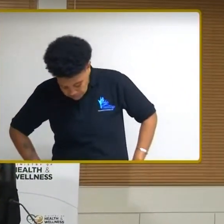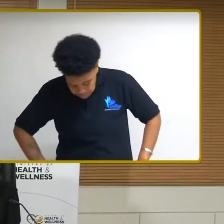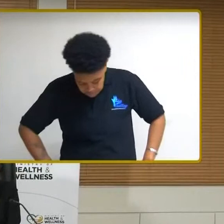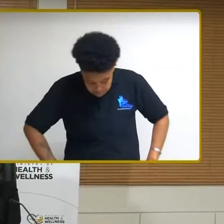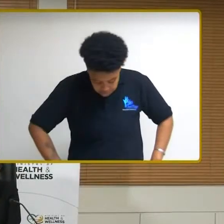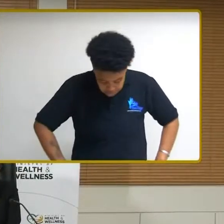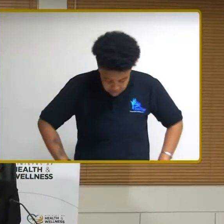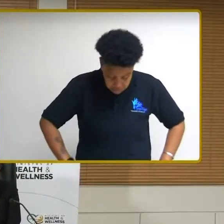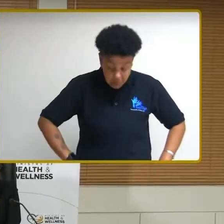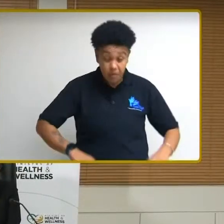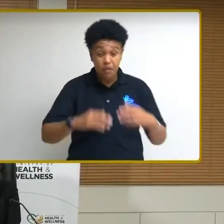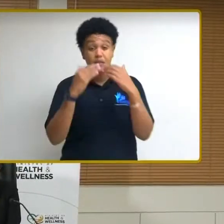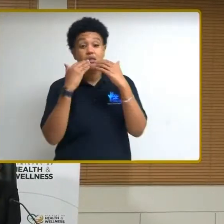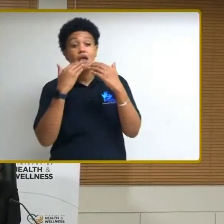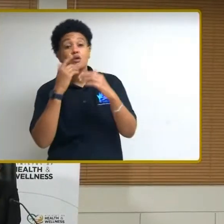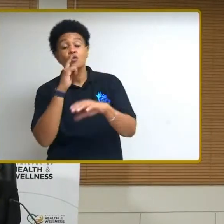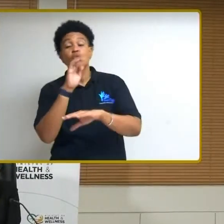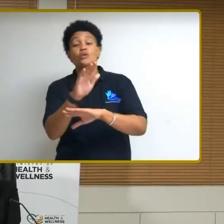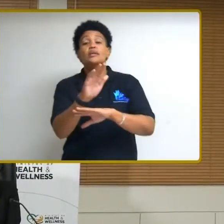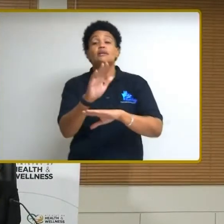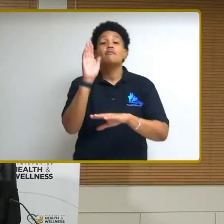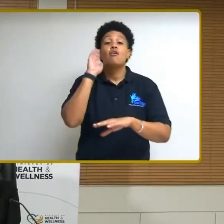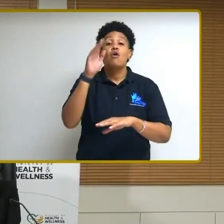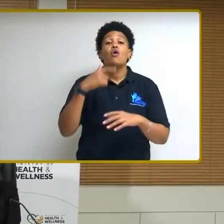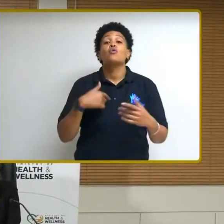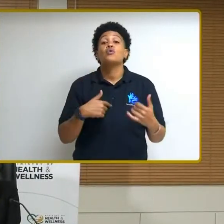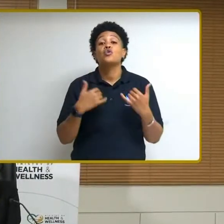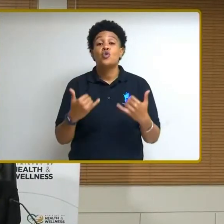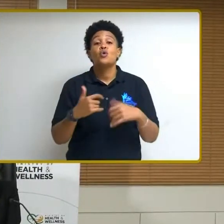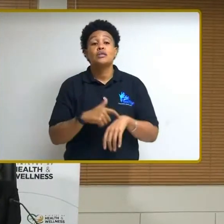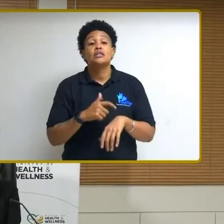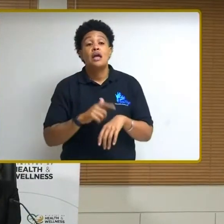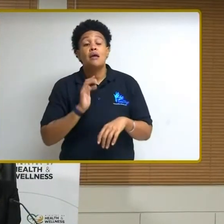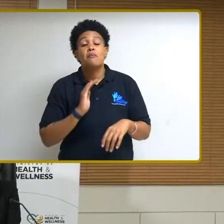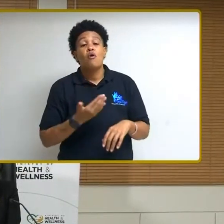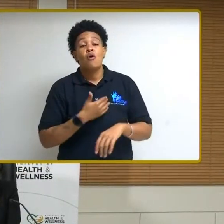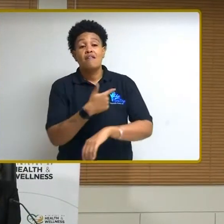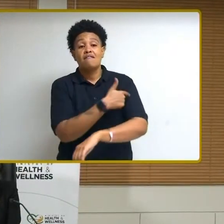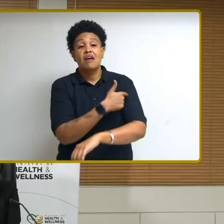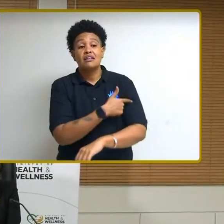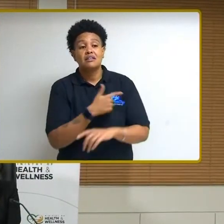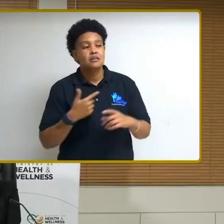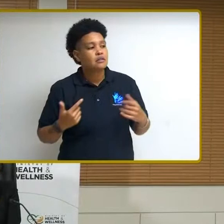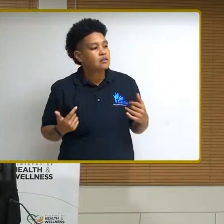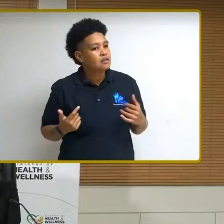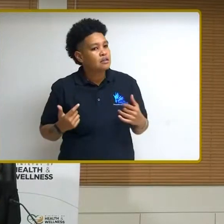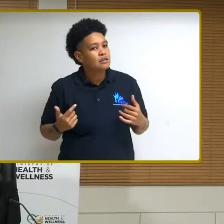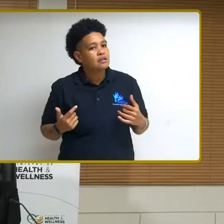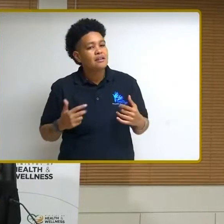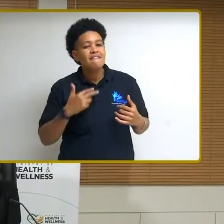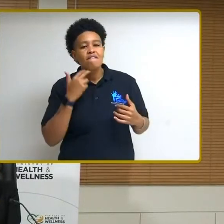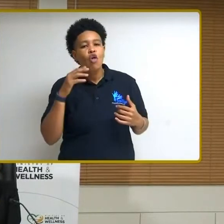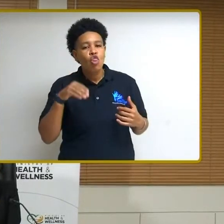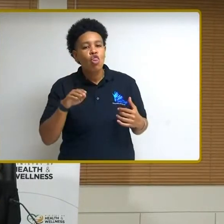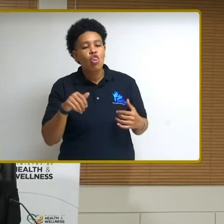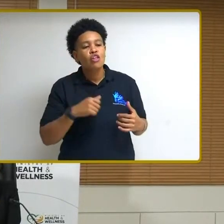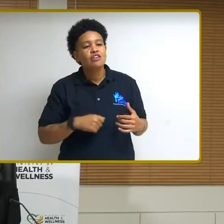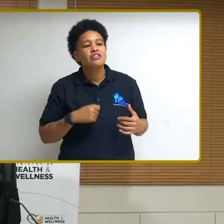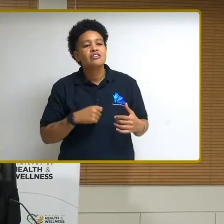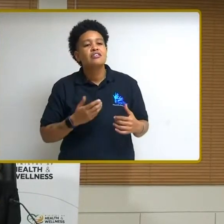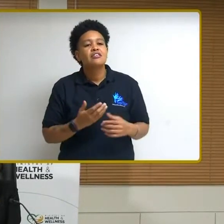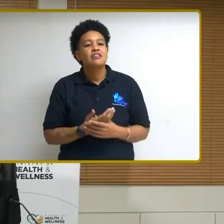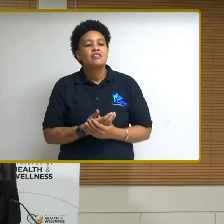at this time say that our vaccination program, as Minister is